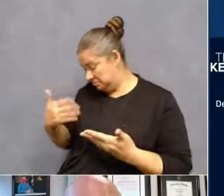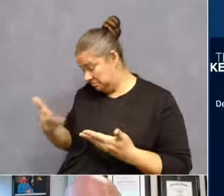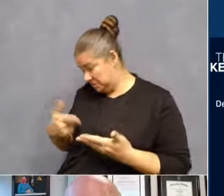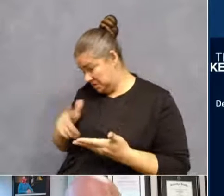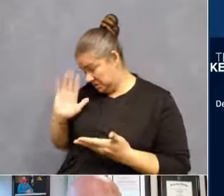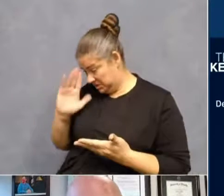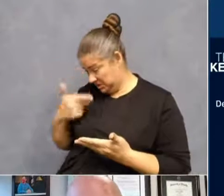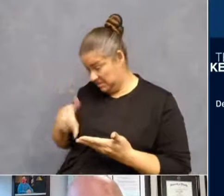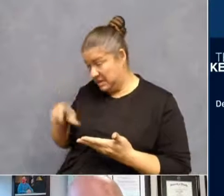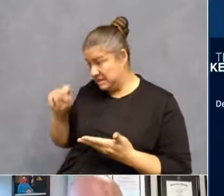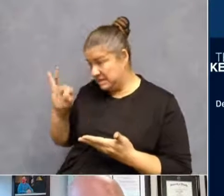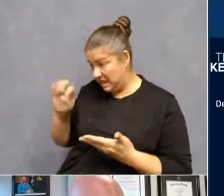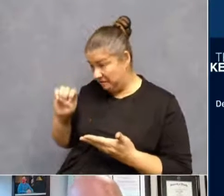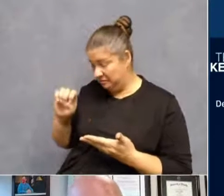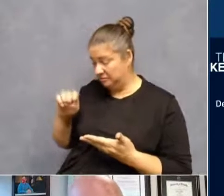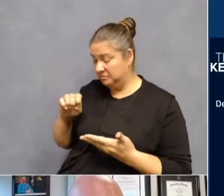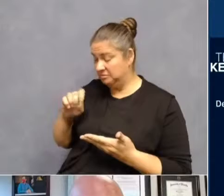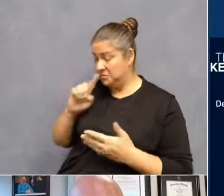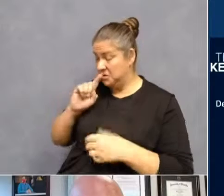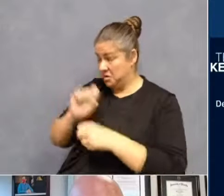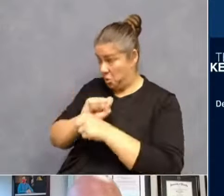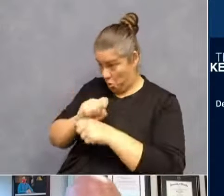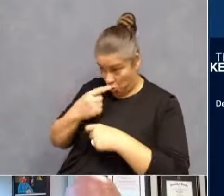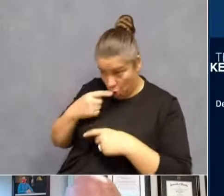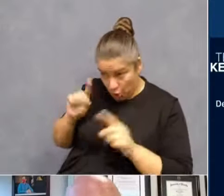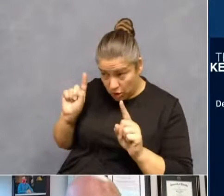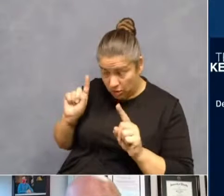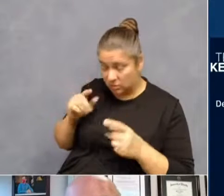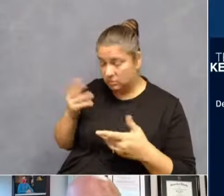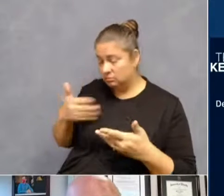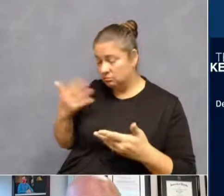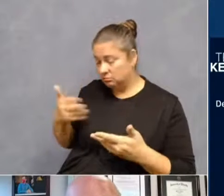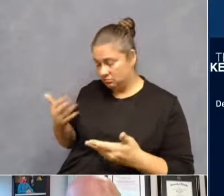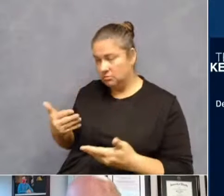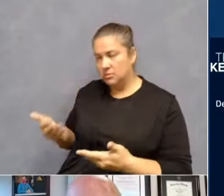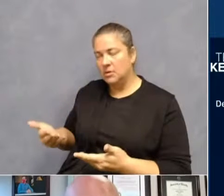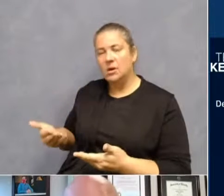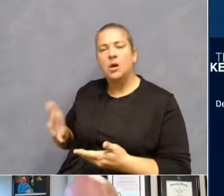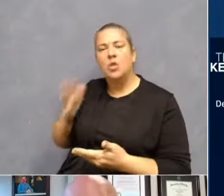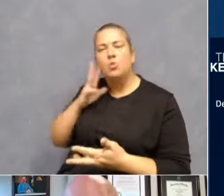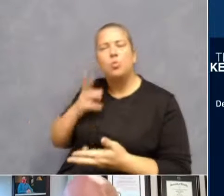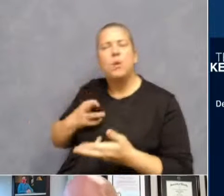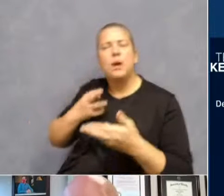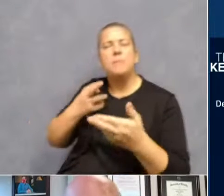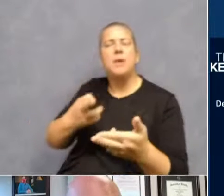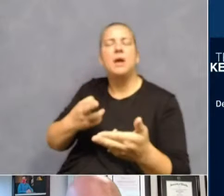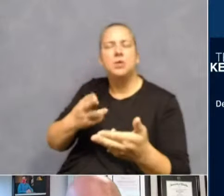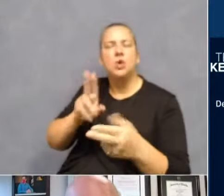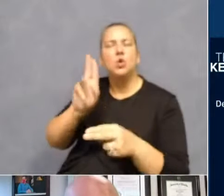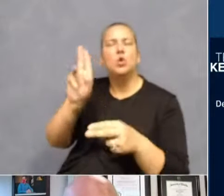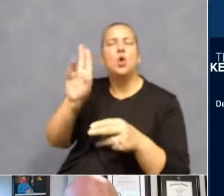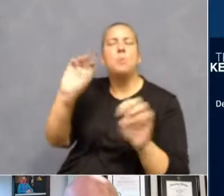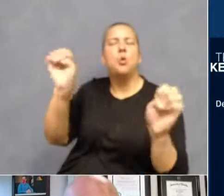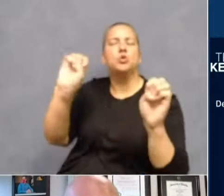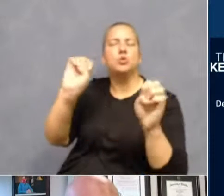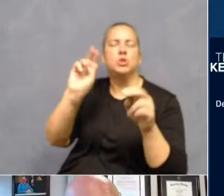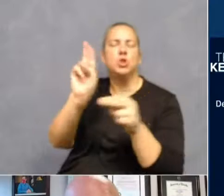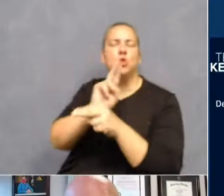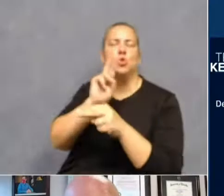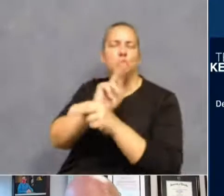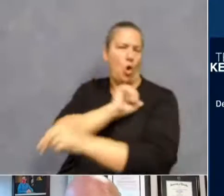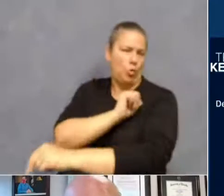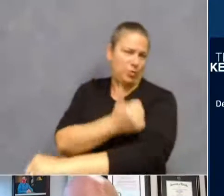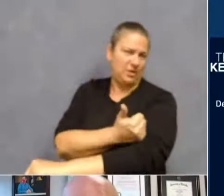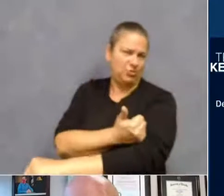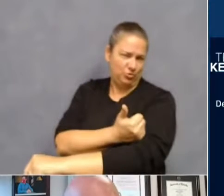effective, then it will recommend either an emergency use authorization, it will approve the use under emergency